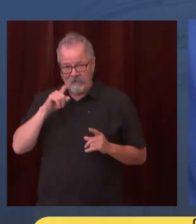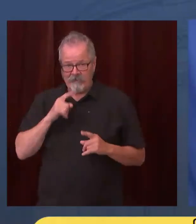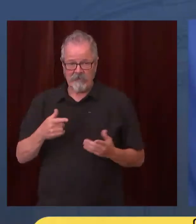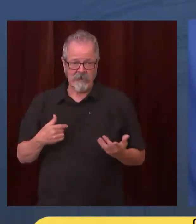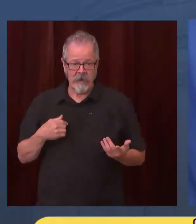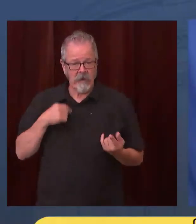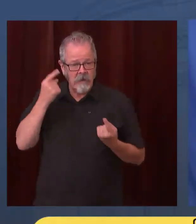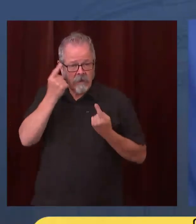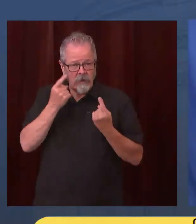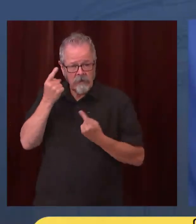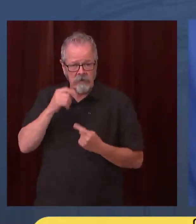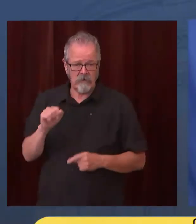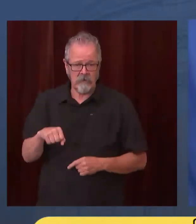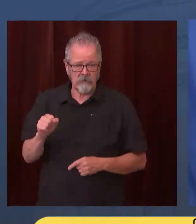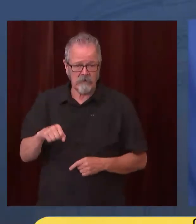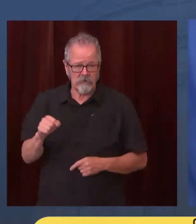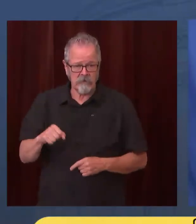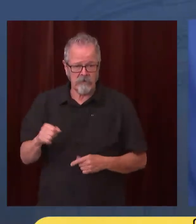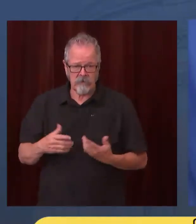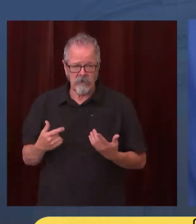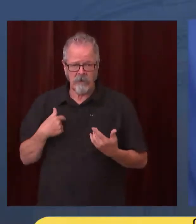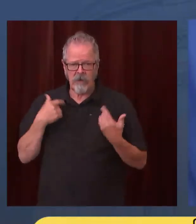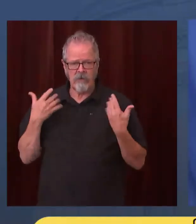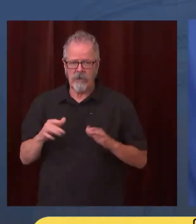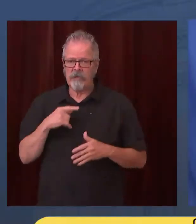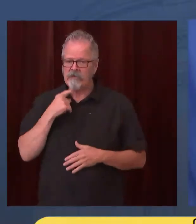eliminate things that you might have to do in the future.